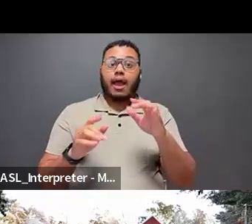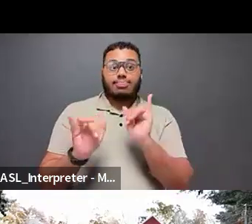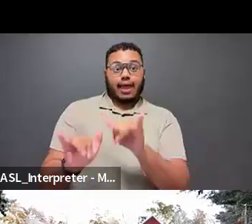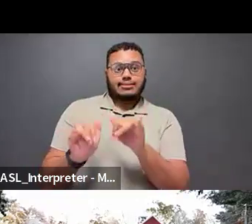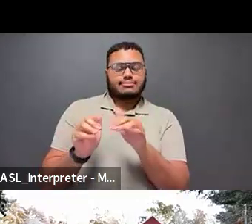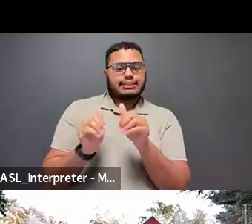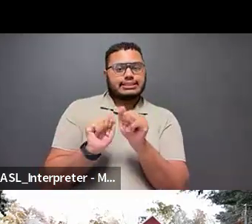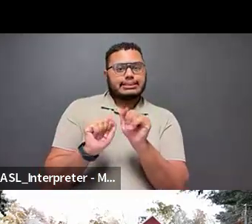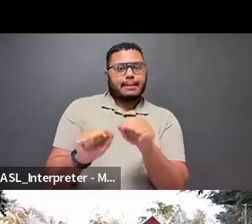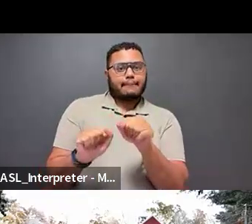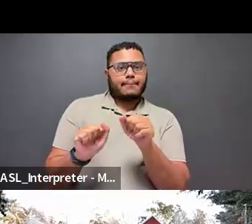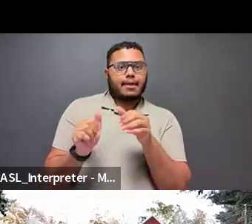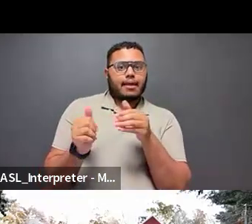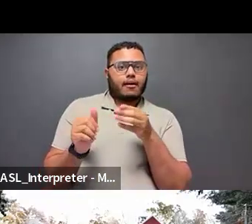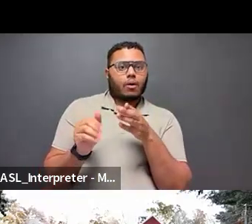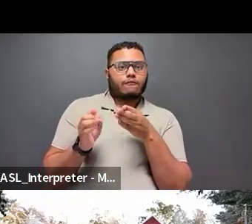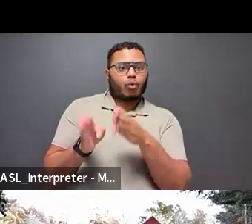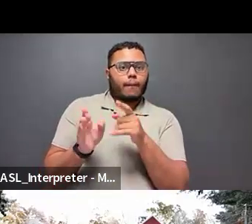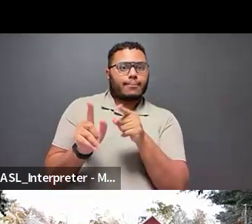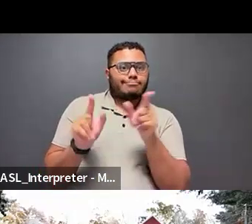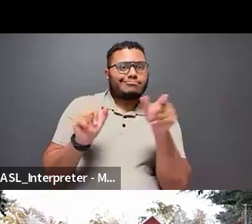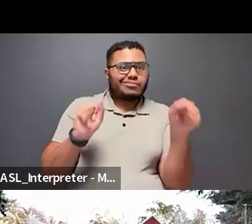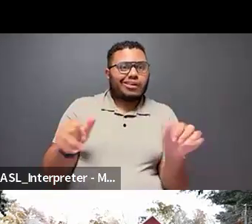with organizations who need them.